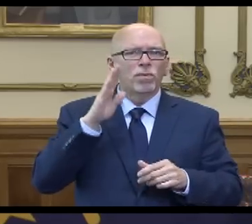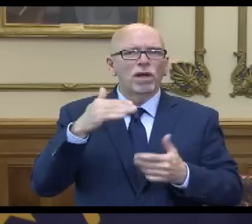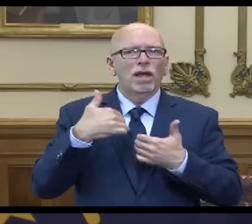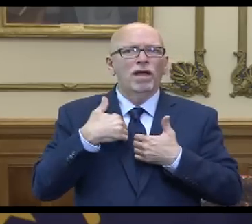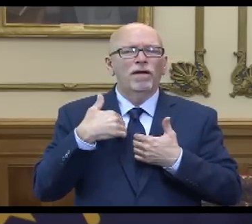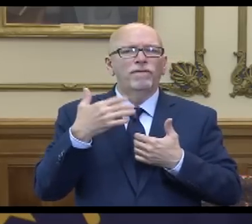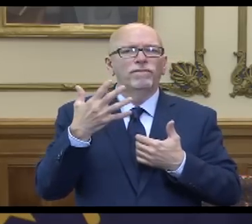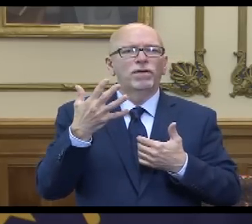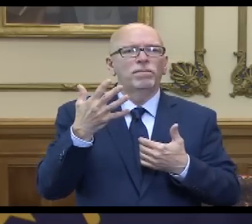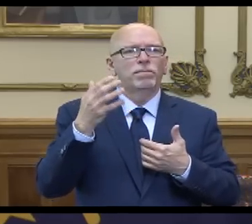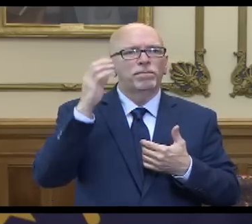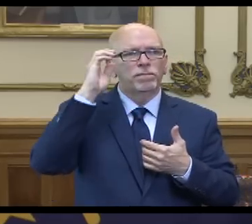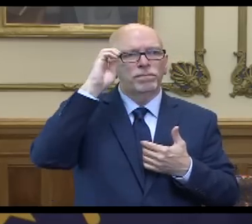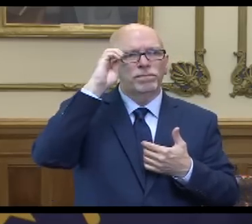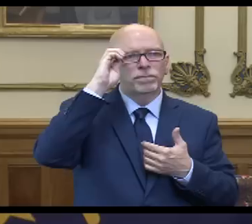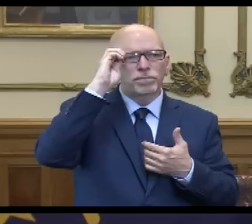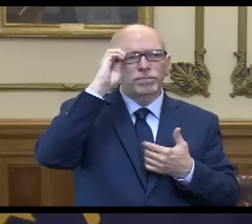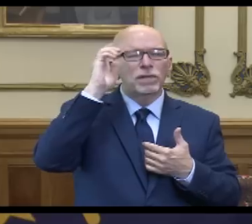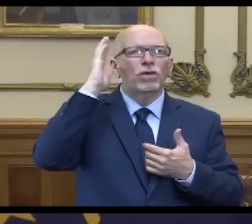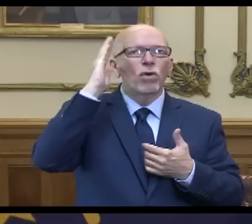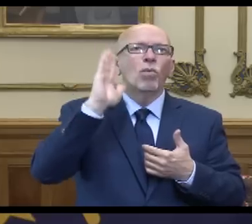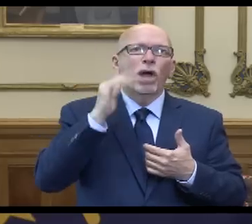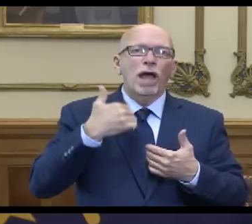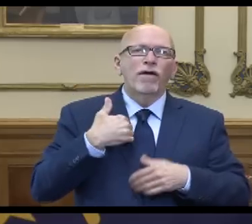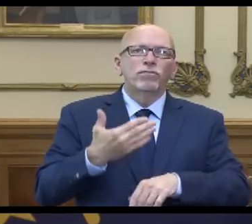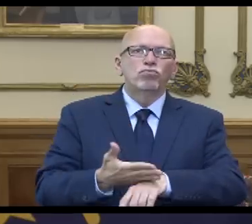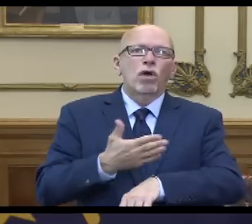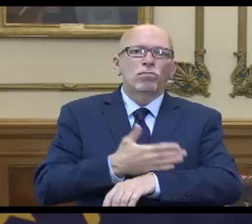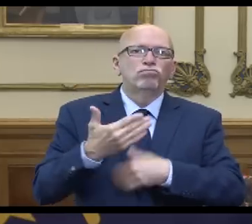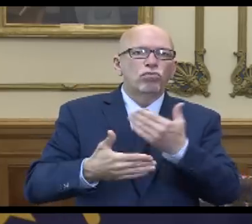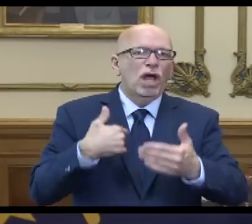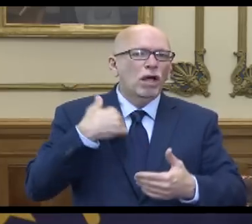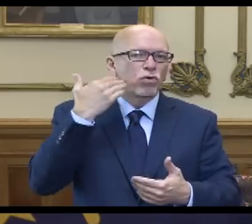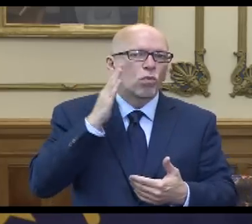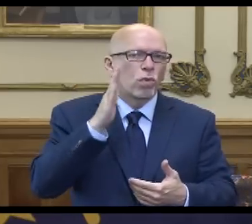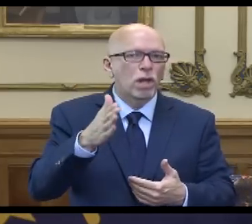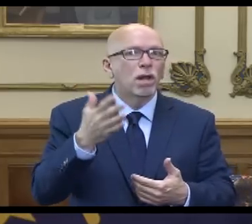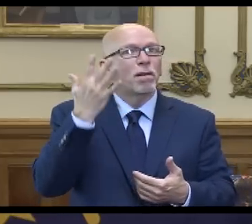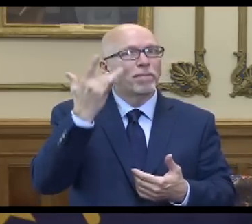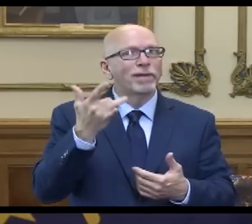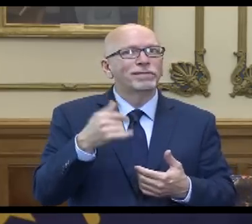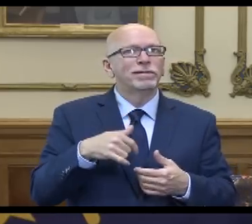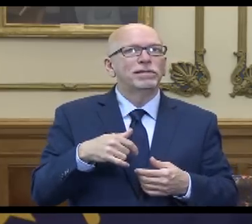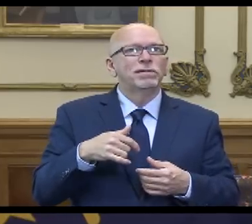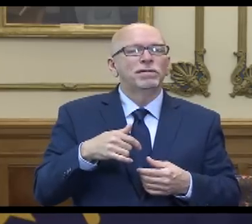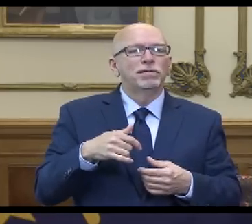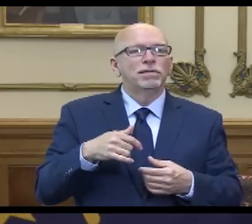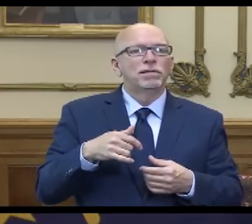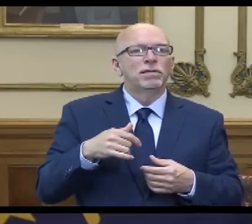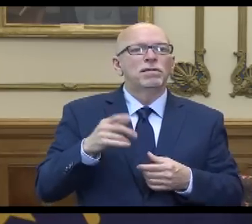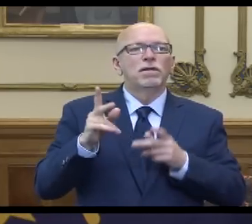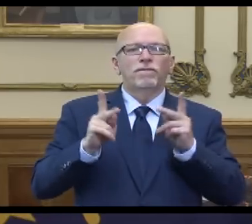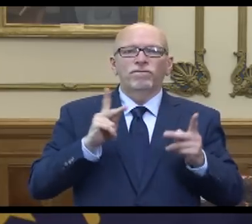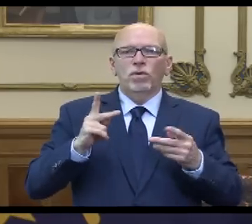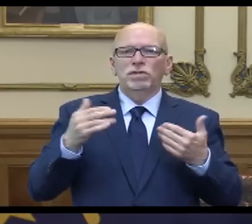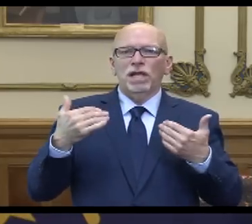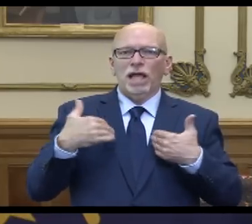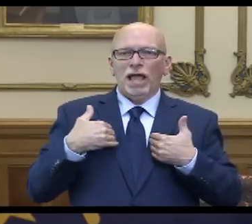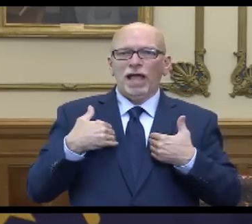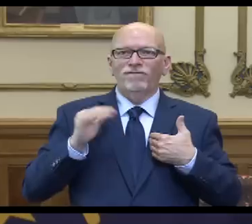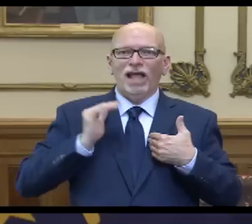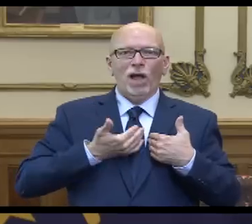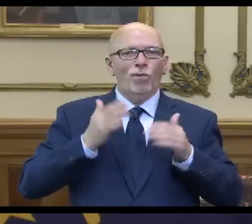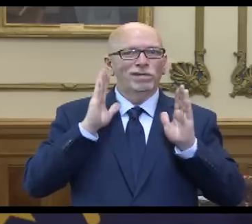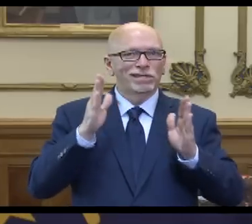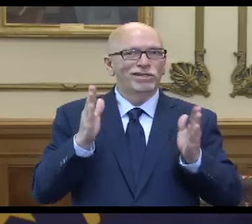be, I know there's going to be progress made, because not only do folks have our